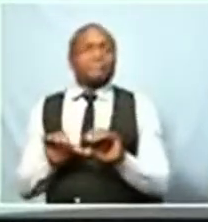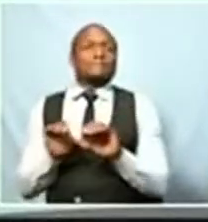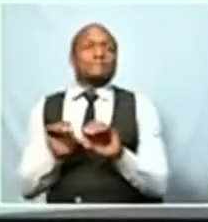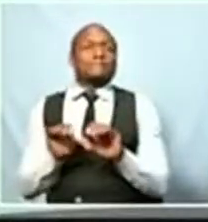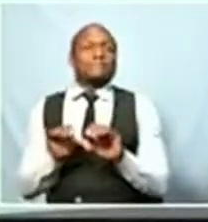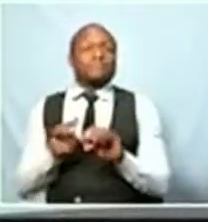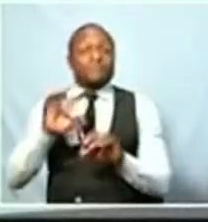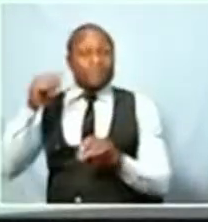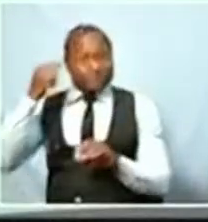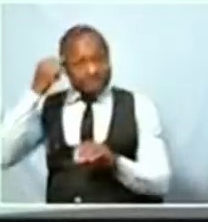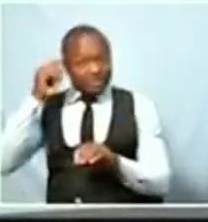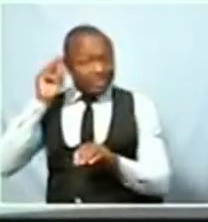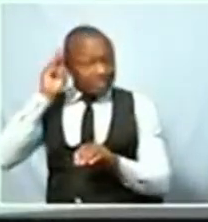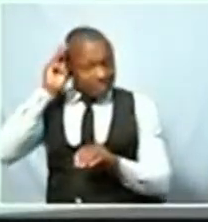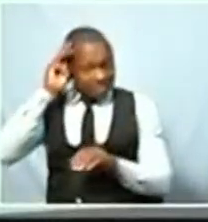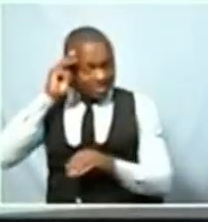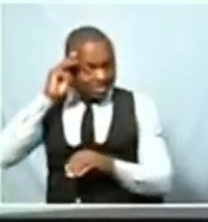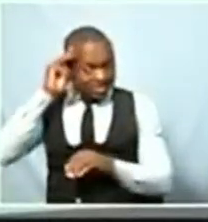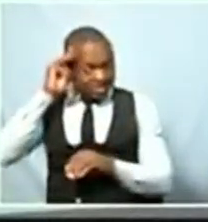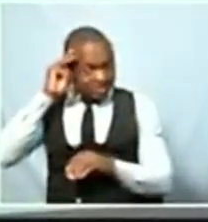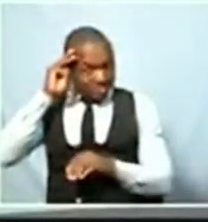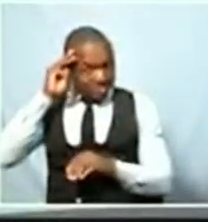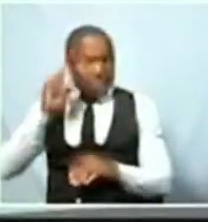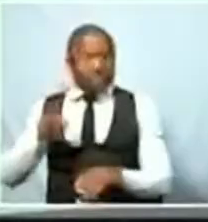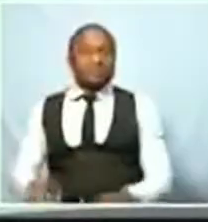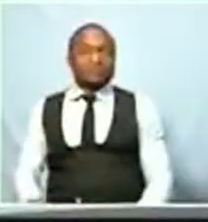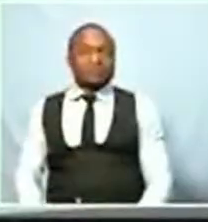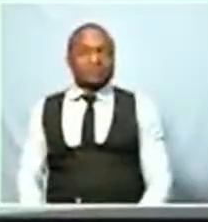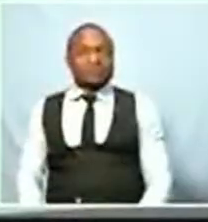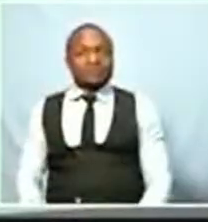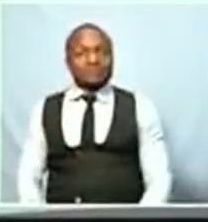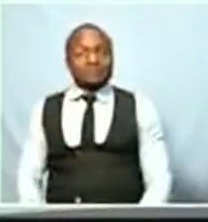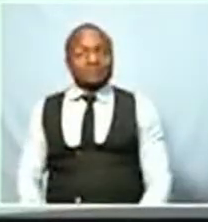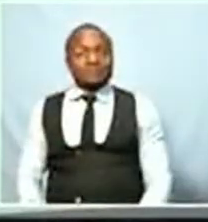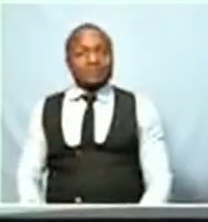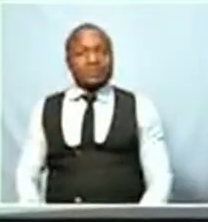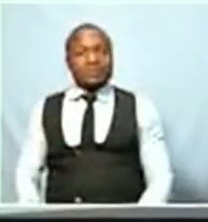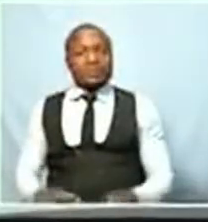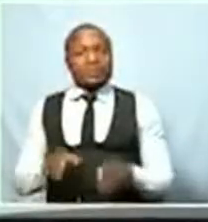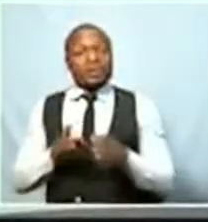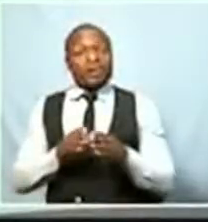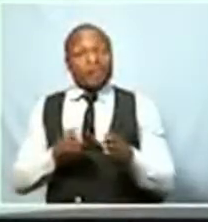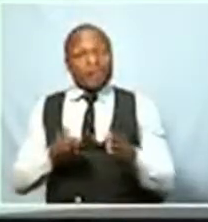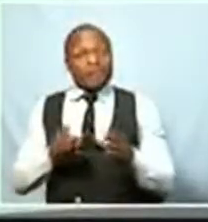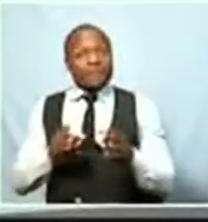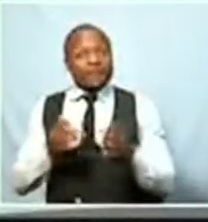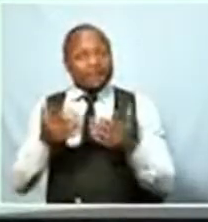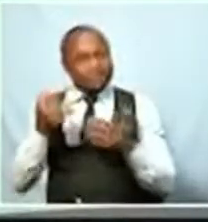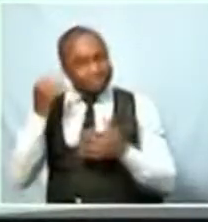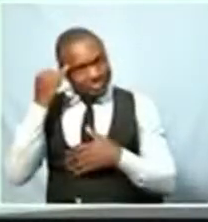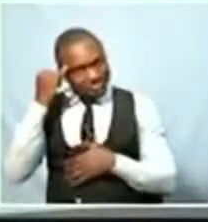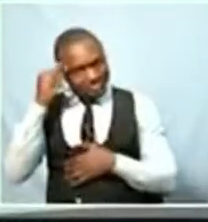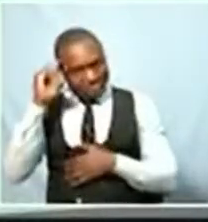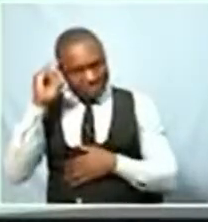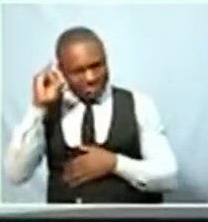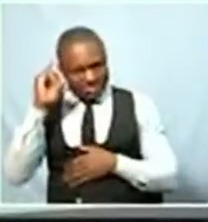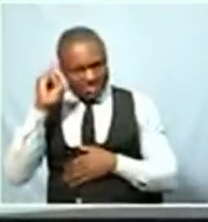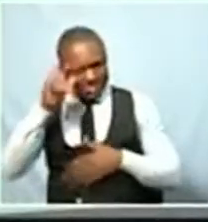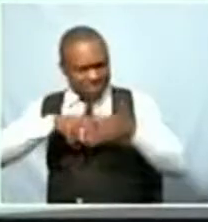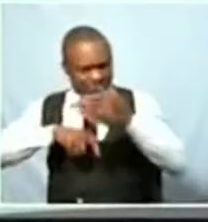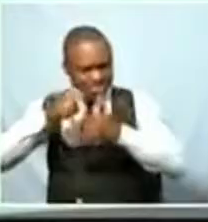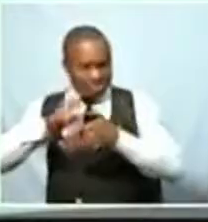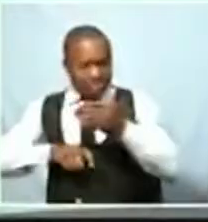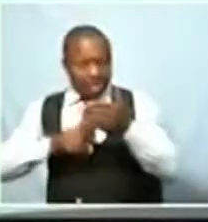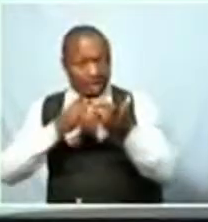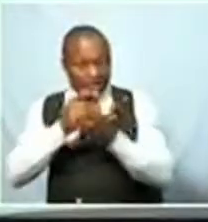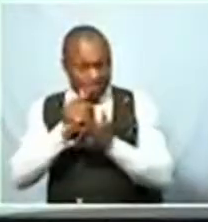For government ministries, we also pretty much have an idea of what we can actually charge, because we know the expenses that we